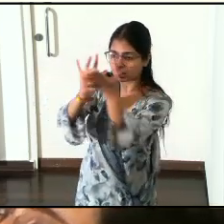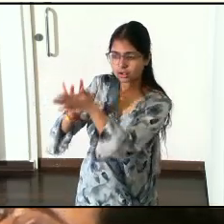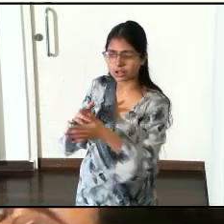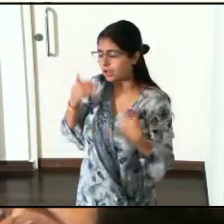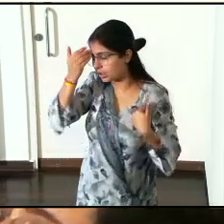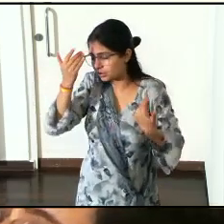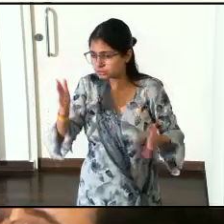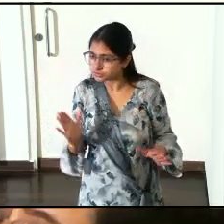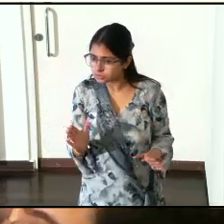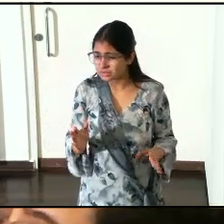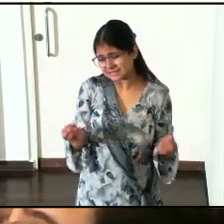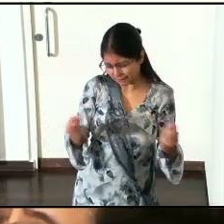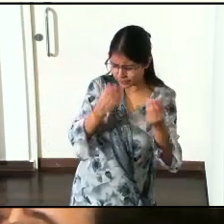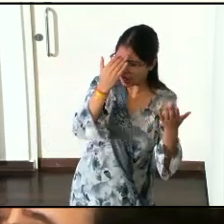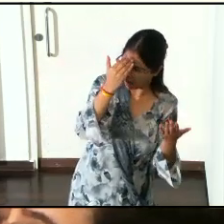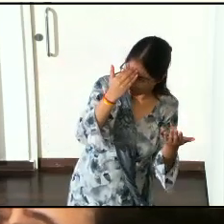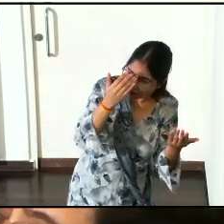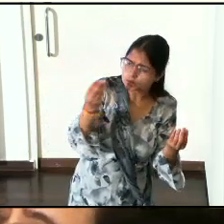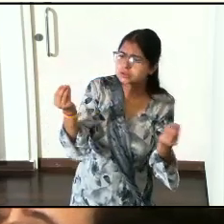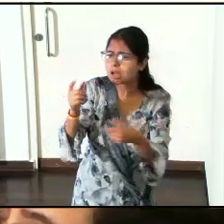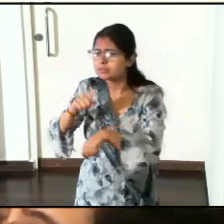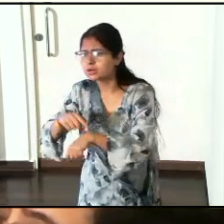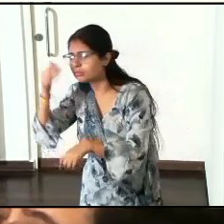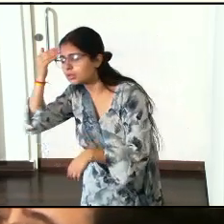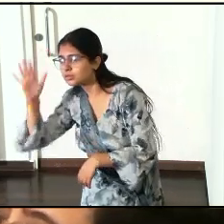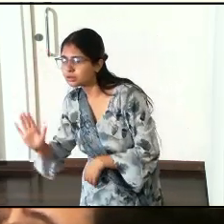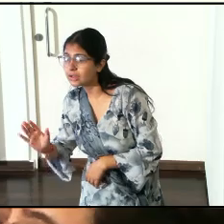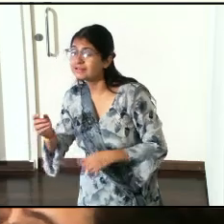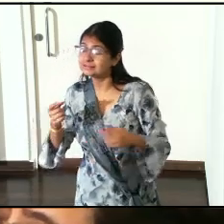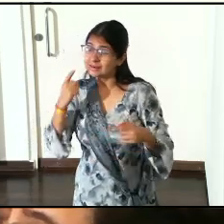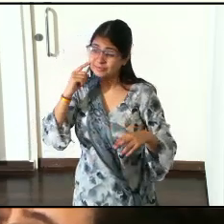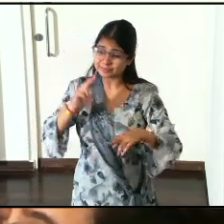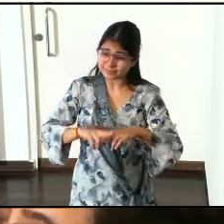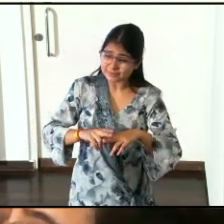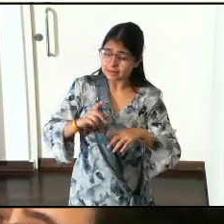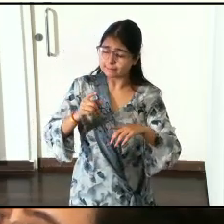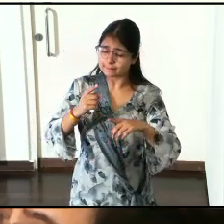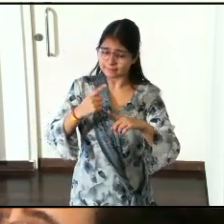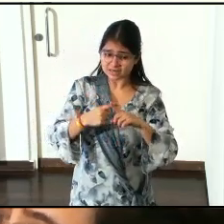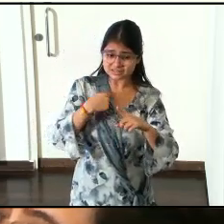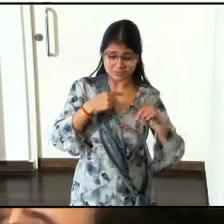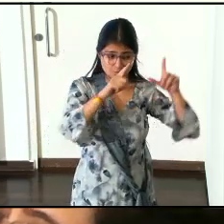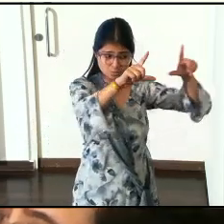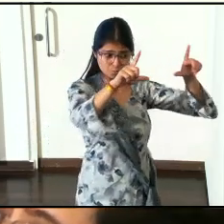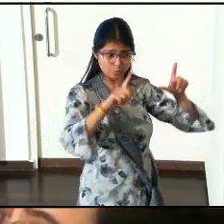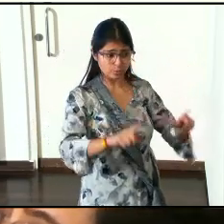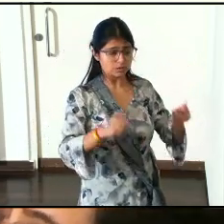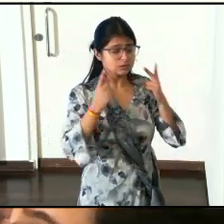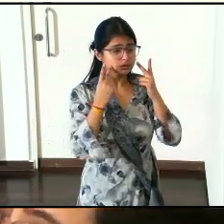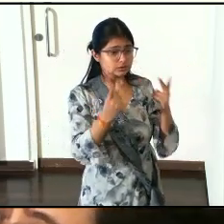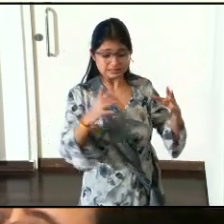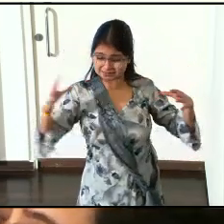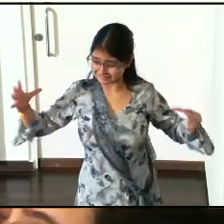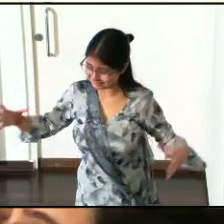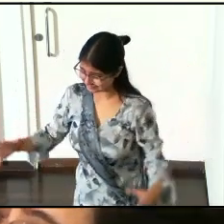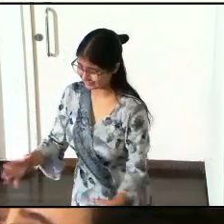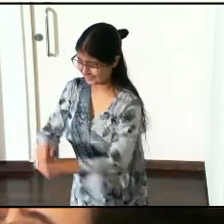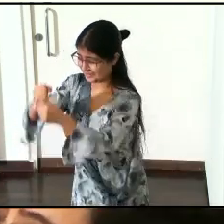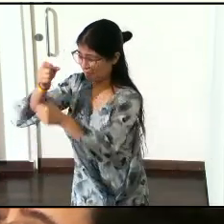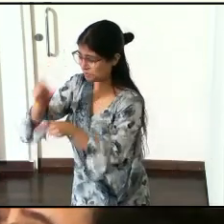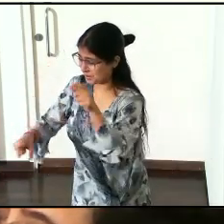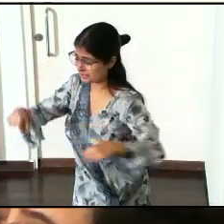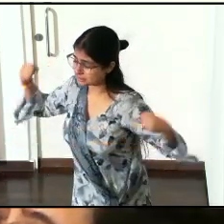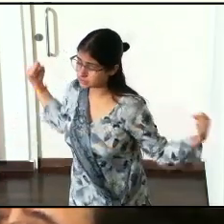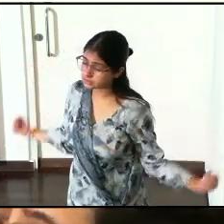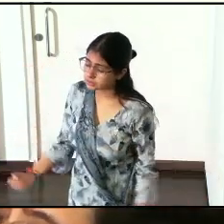but sometimes we don't. And I think posters as also one of the outcomes of collective struggle. The collective part